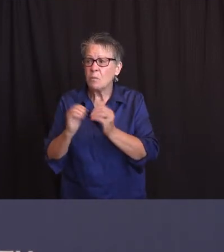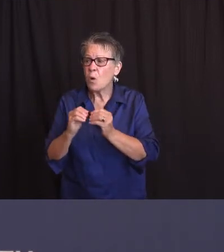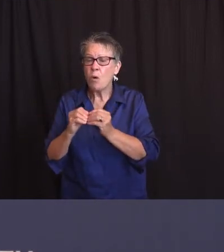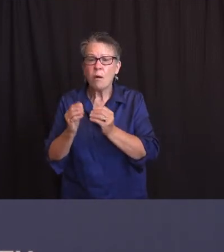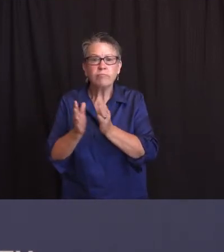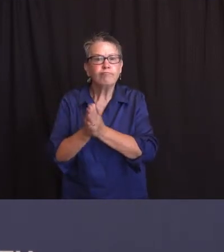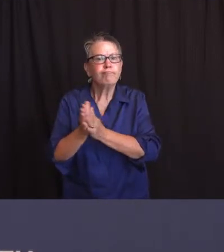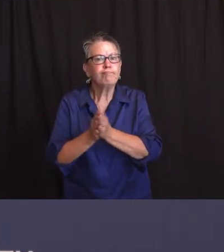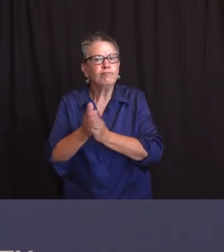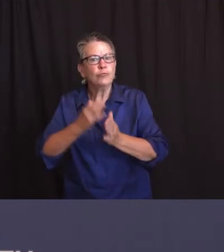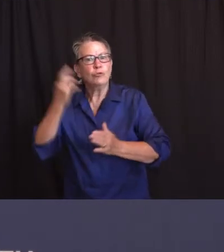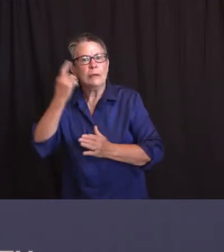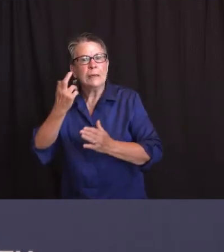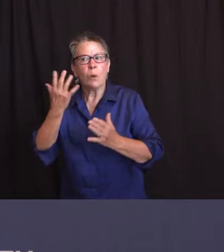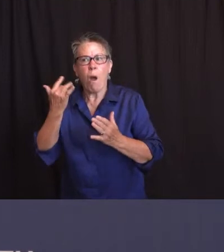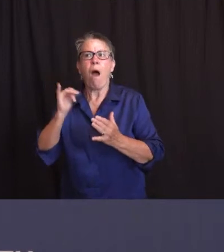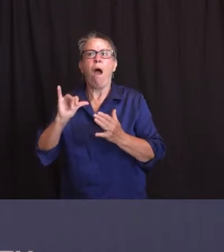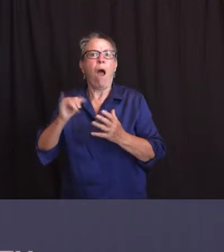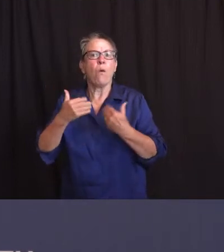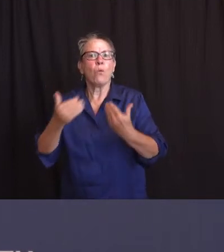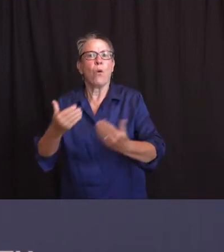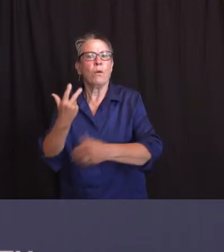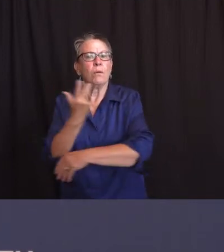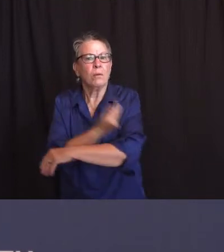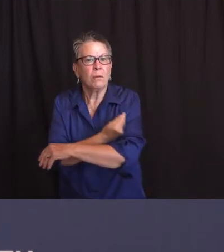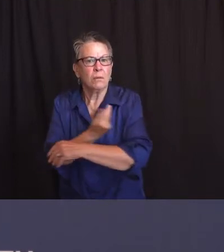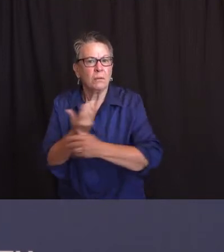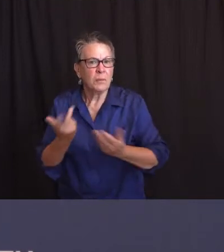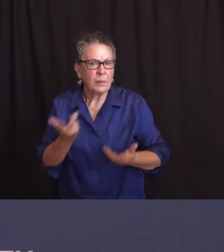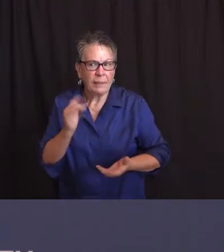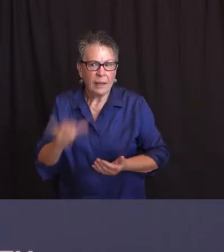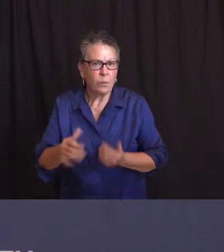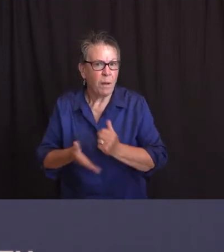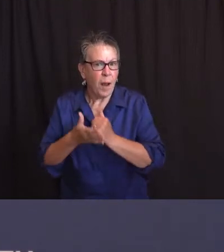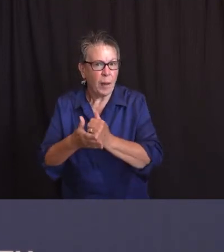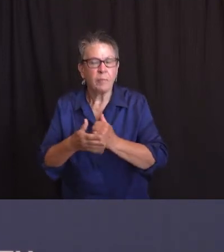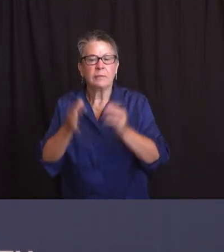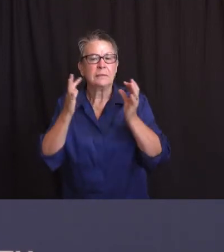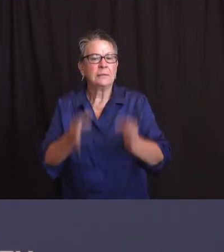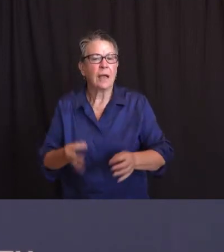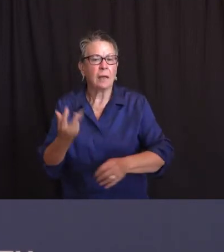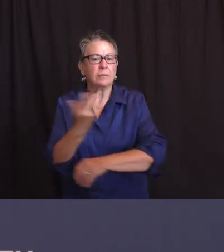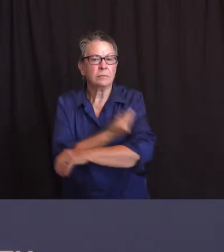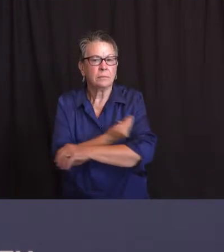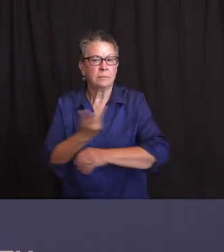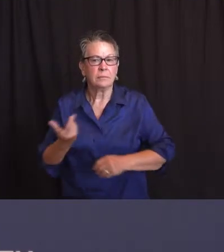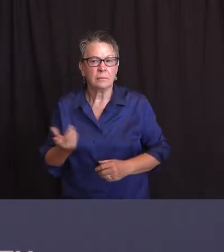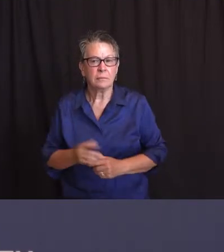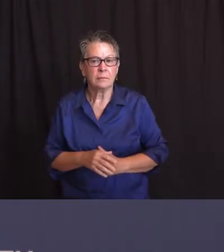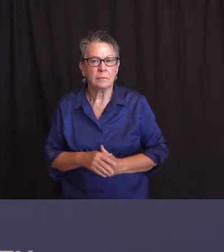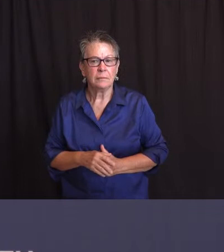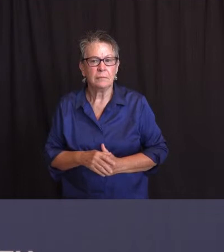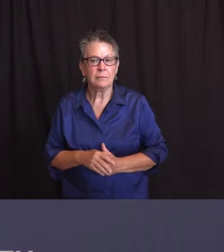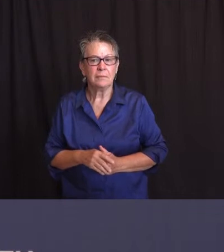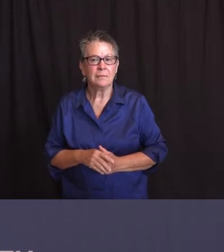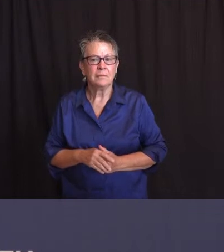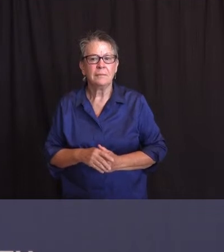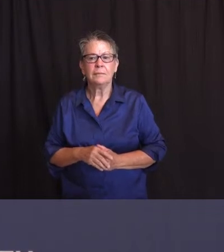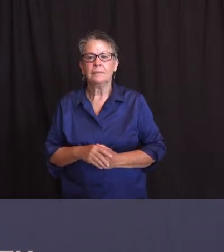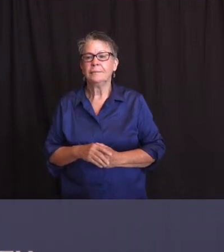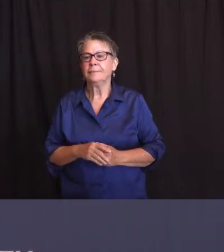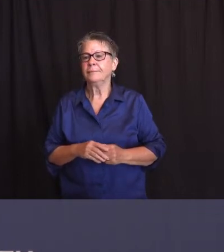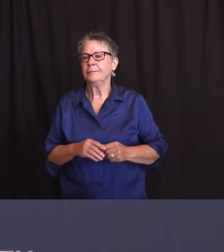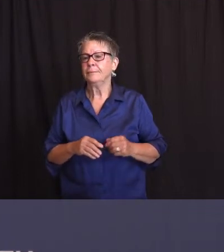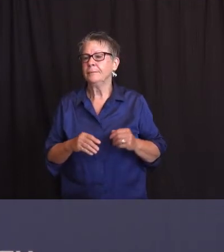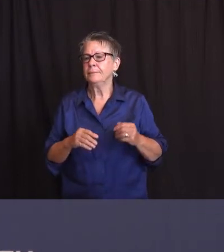continue to play with that. The big winner, the door knocking program has been a huge winner. My guess is at a certain point, and we may be there, that it has some amount